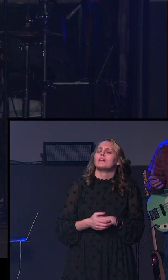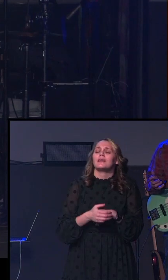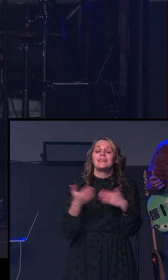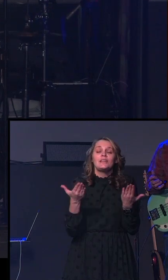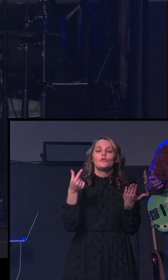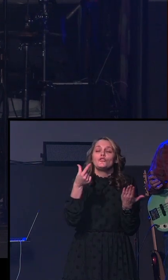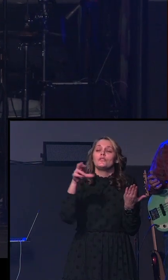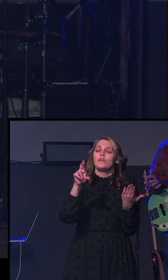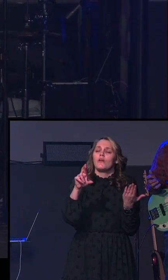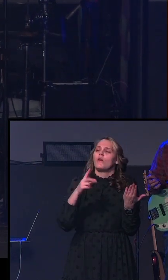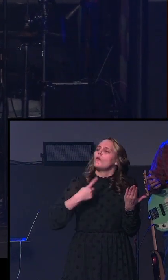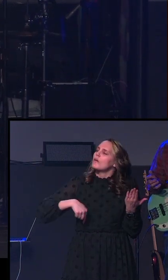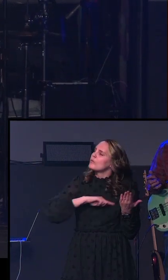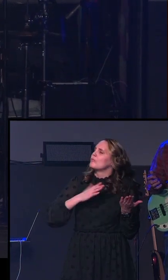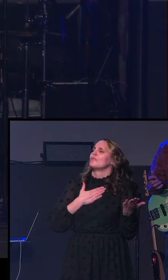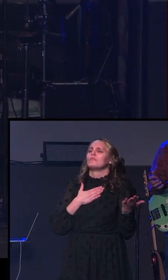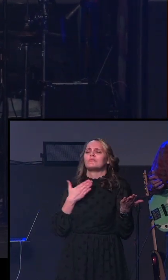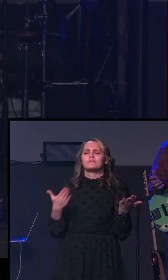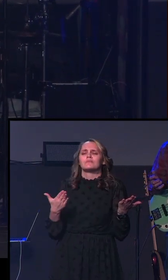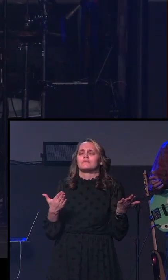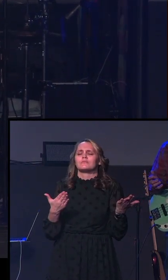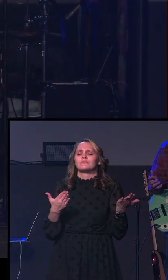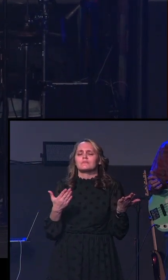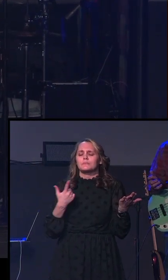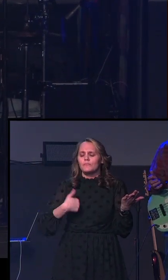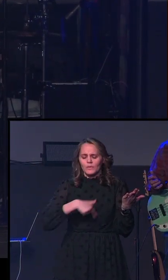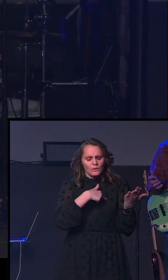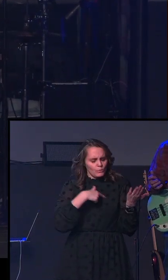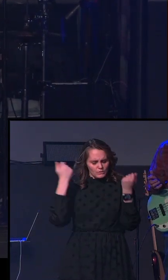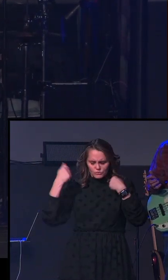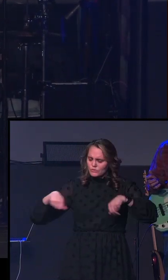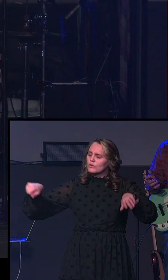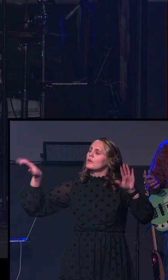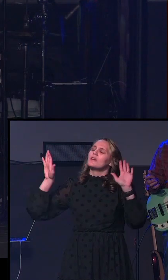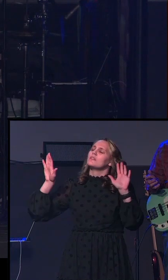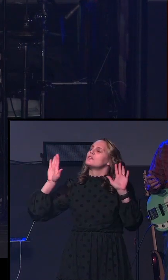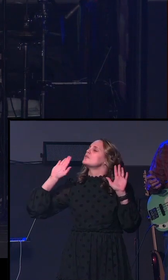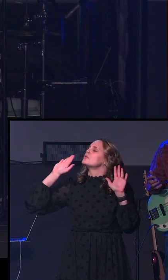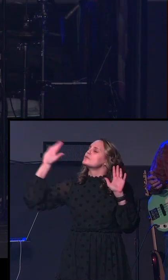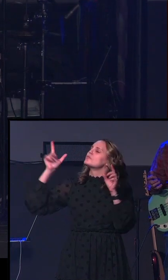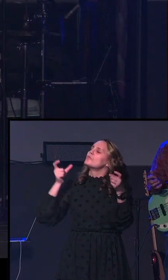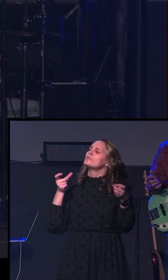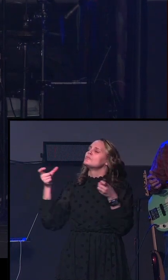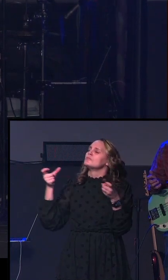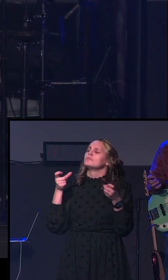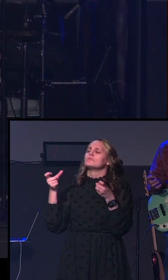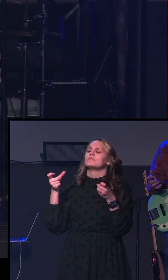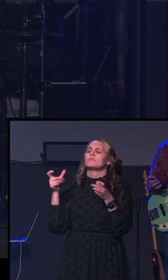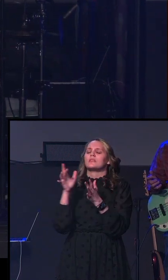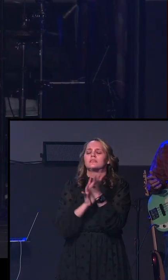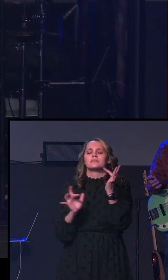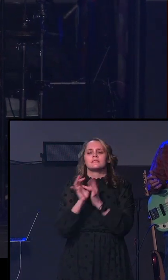Rapids. Lord, we are willing and we surrender ourselves into your mighty hands, Lord. In Jesus'